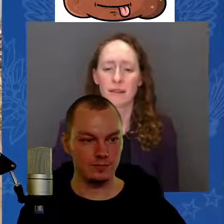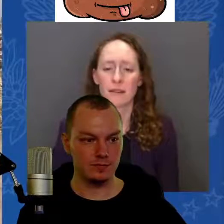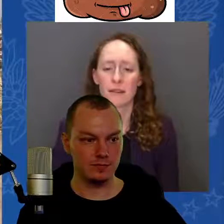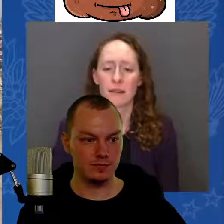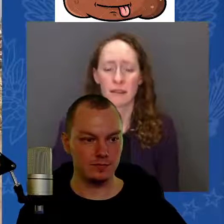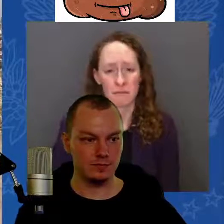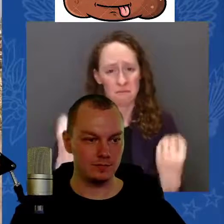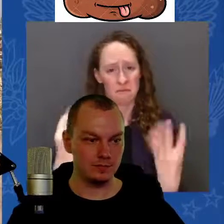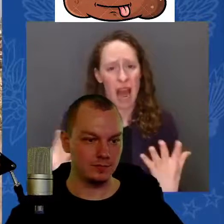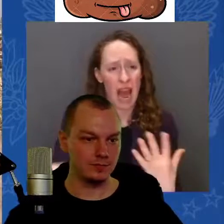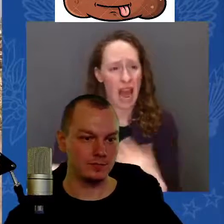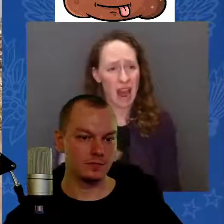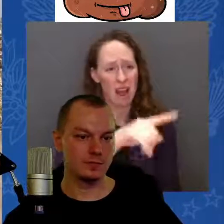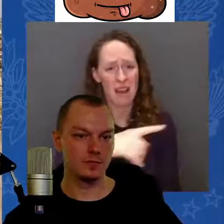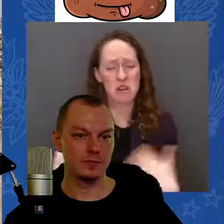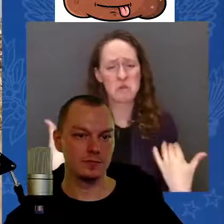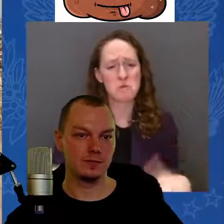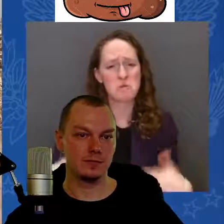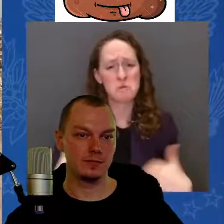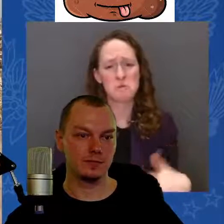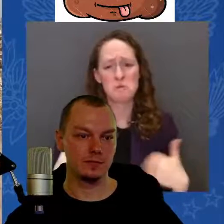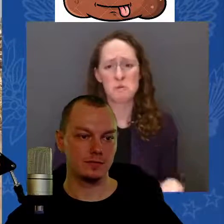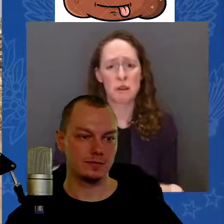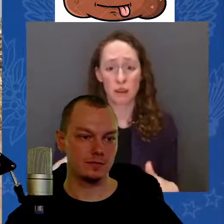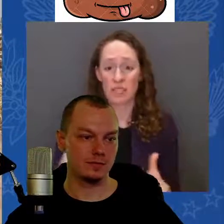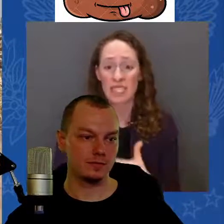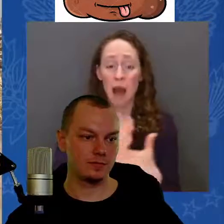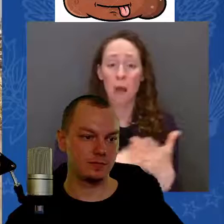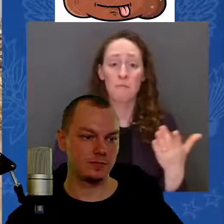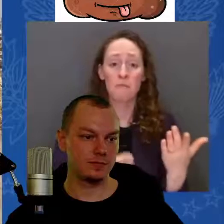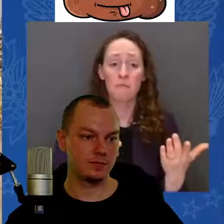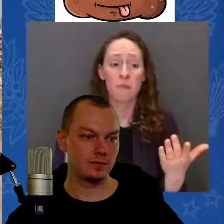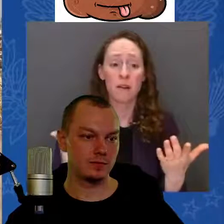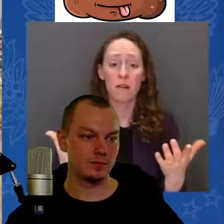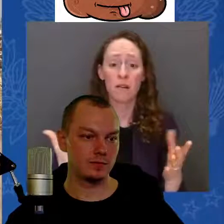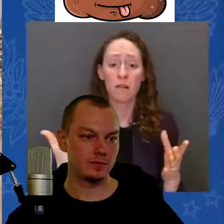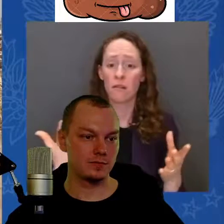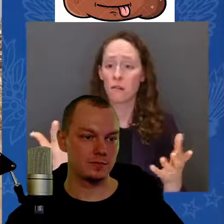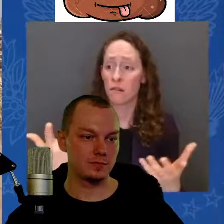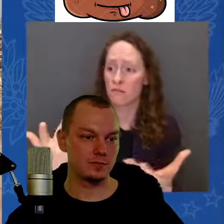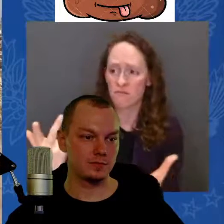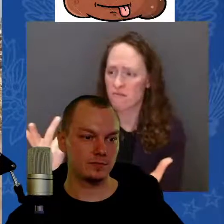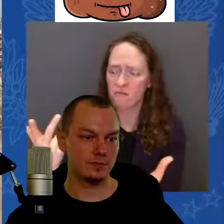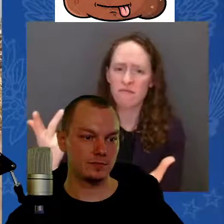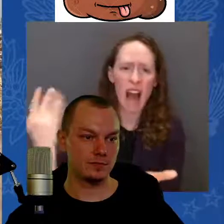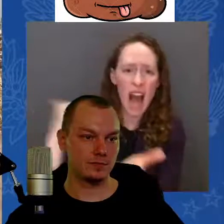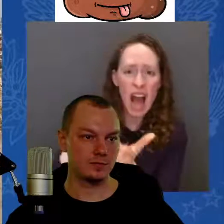Fork, that we are resilient and we will